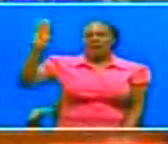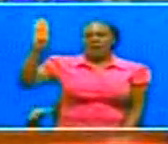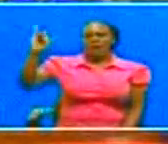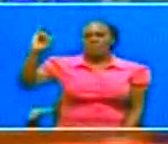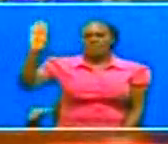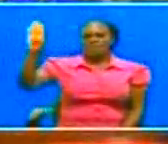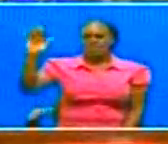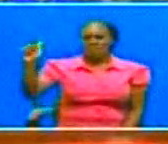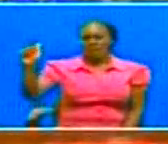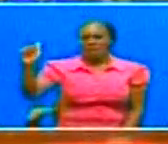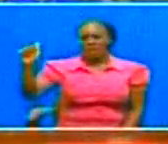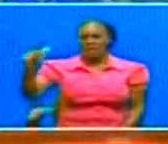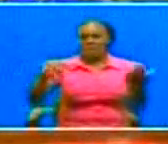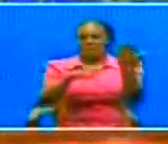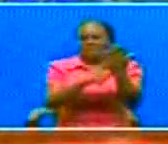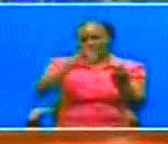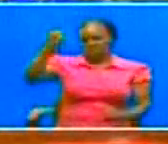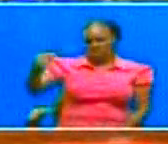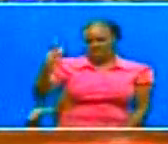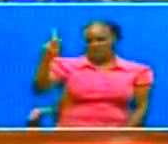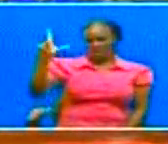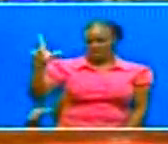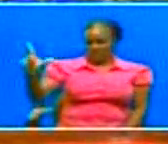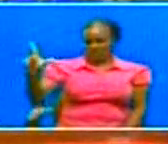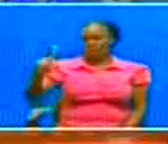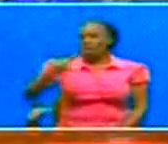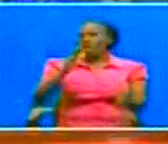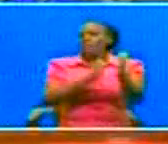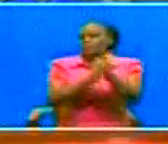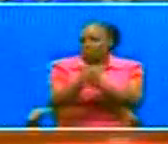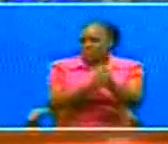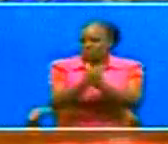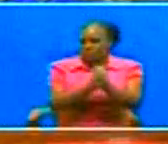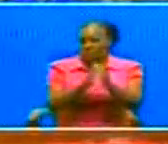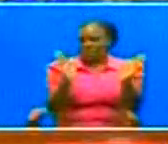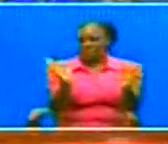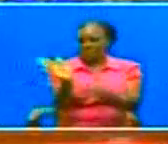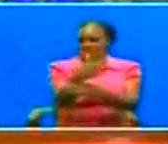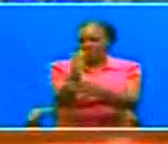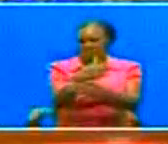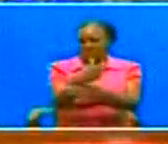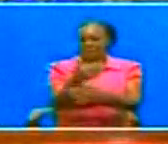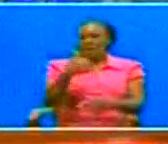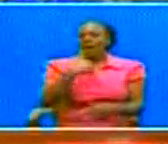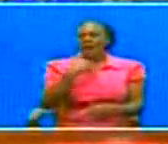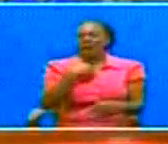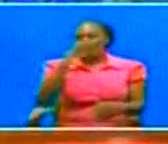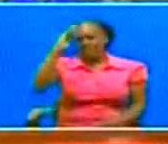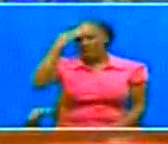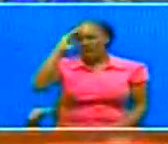Mine is at Koinange Jeff. The hashtag is JKL. It's all about inspiration on this Thursday, folks, and we have no